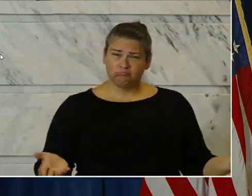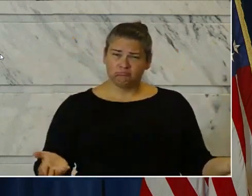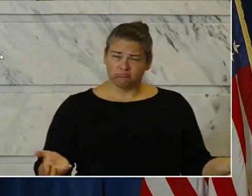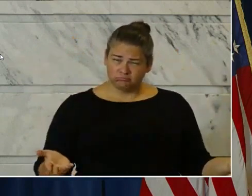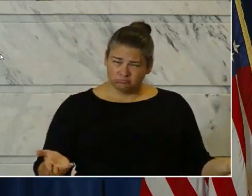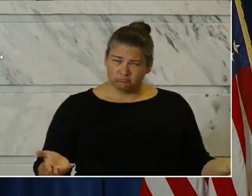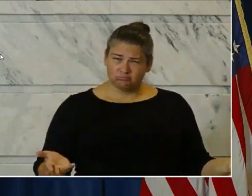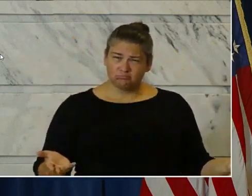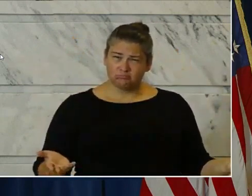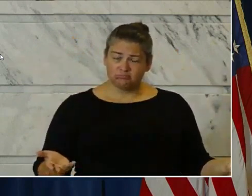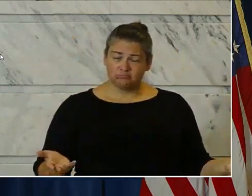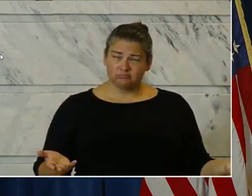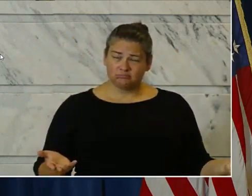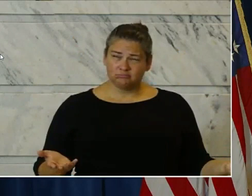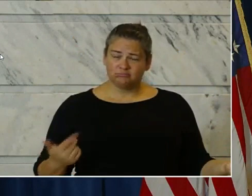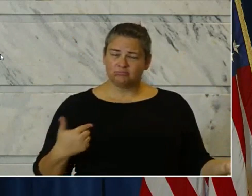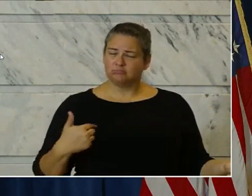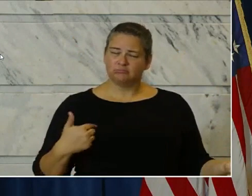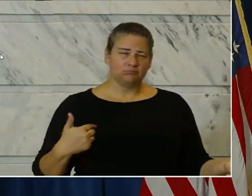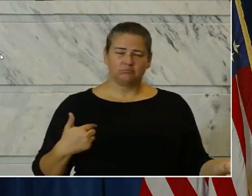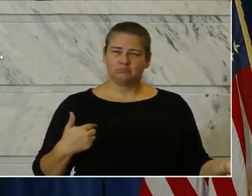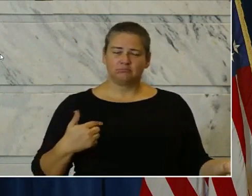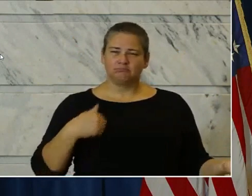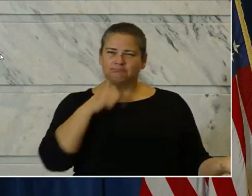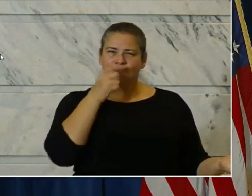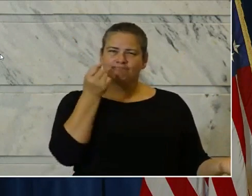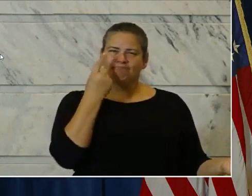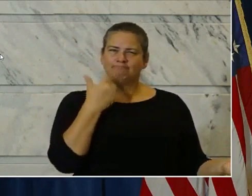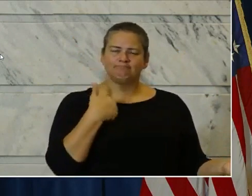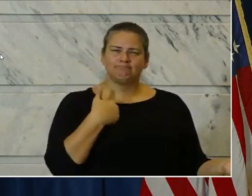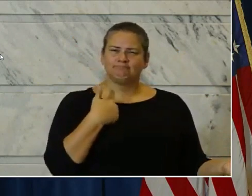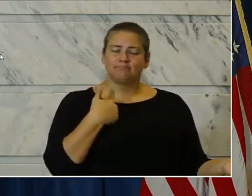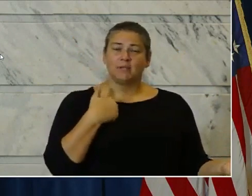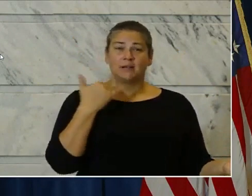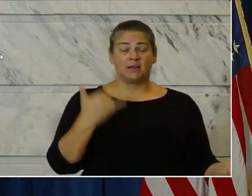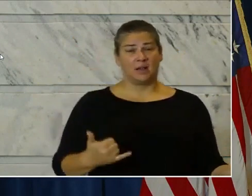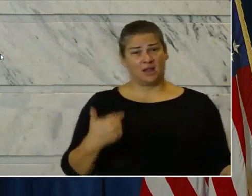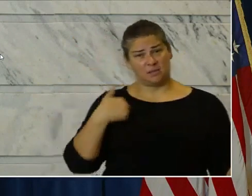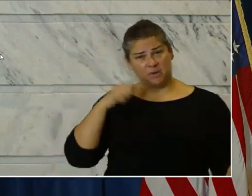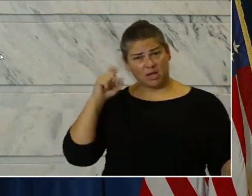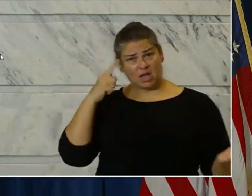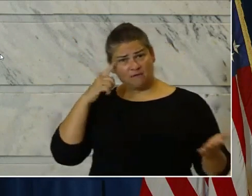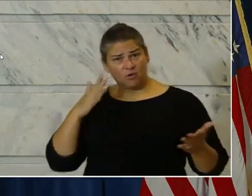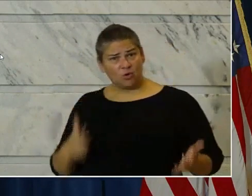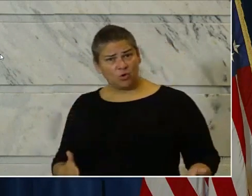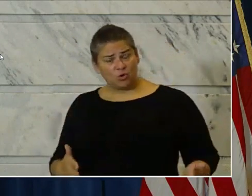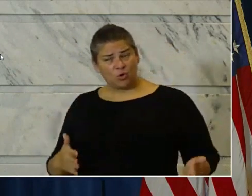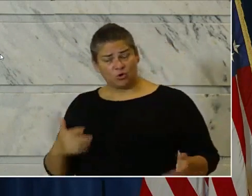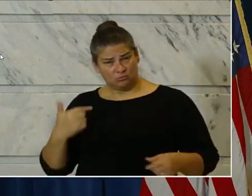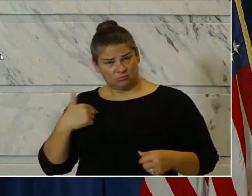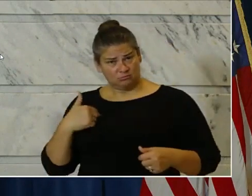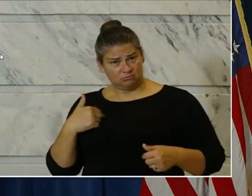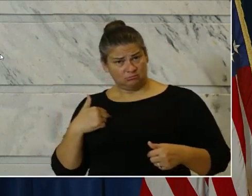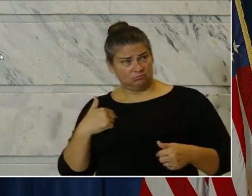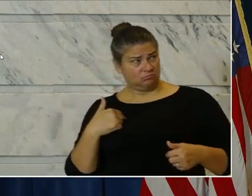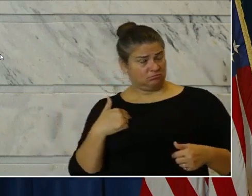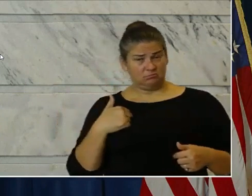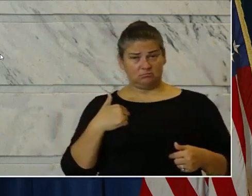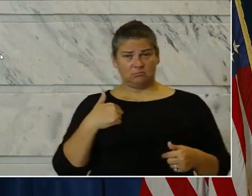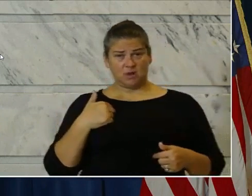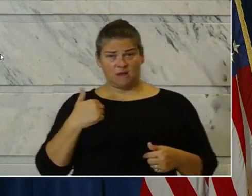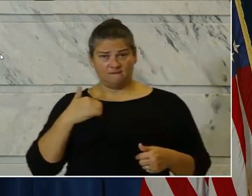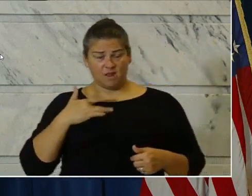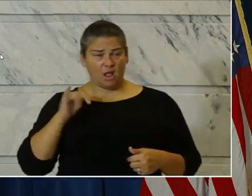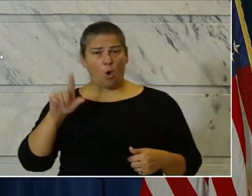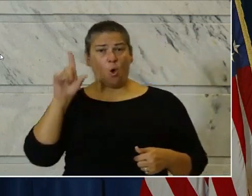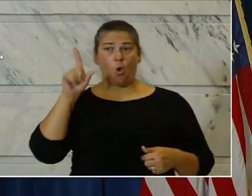I can tell you, as long as I'm governor, we're not pretending like this virus doesn't exist until we have a vaccine and until we can